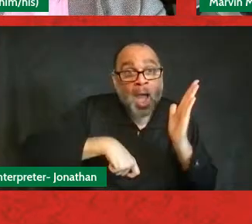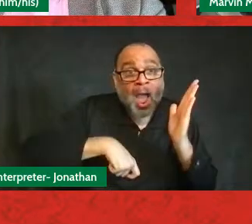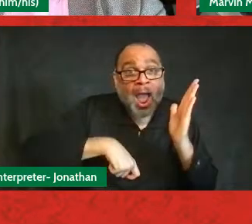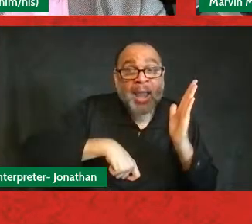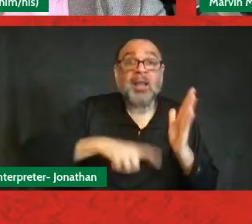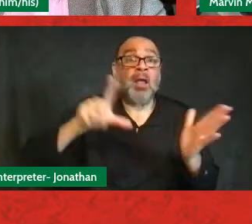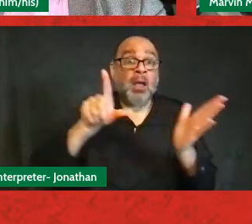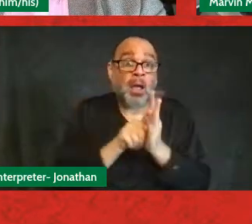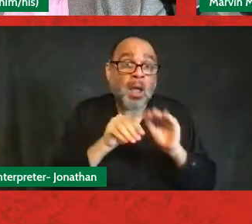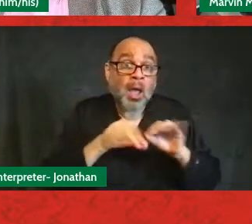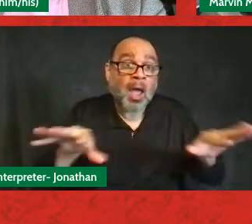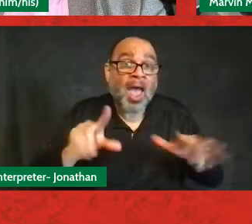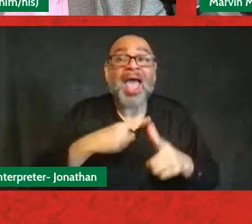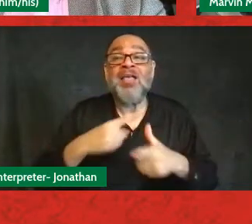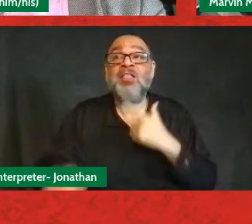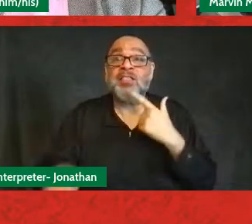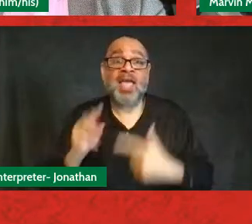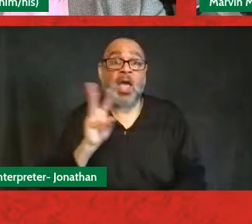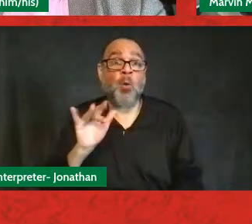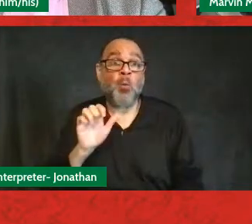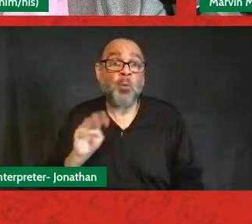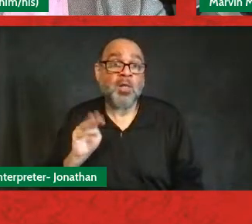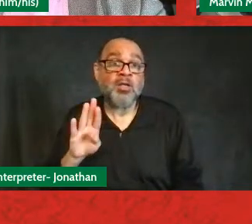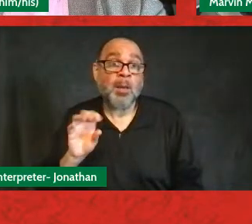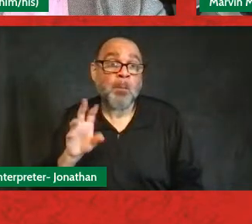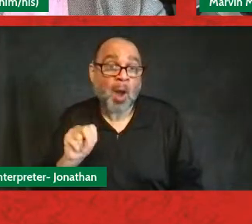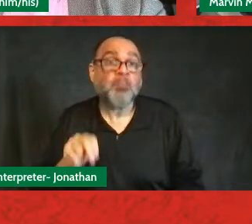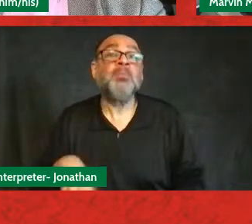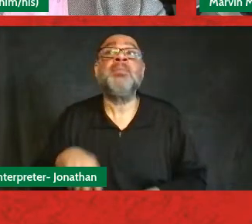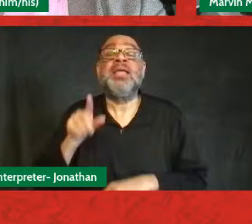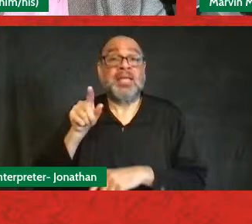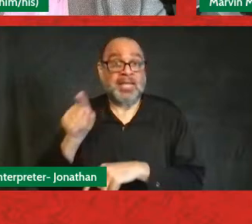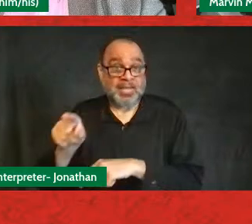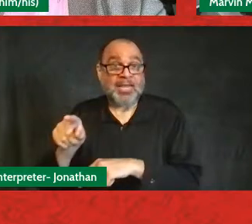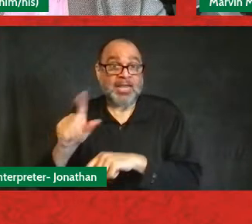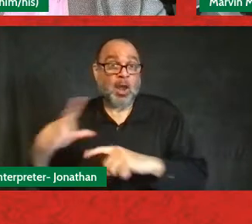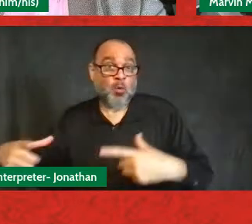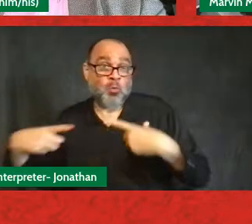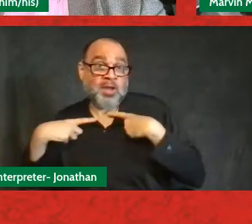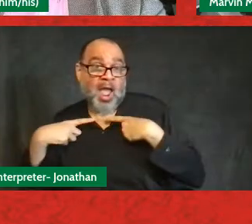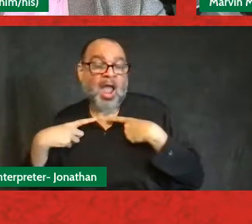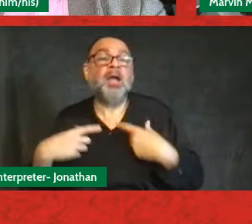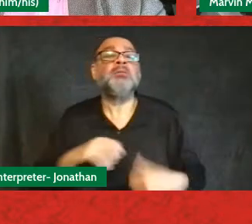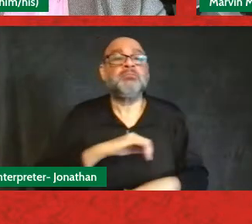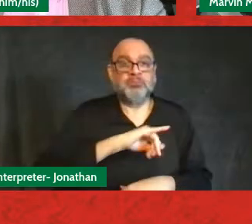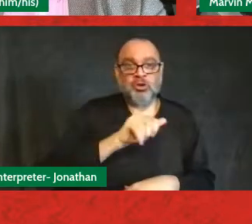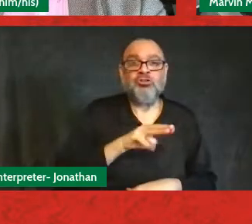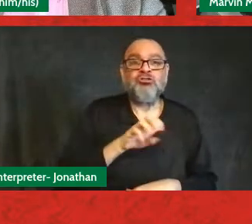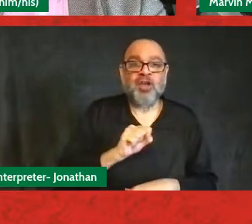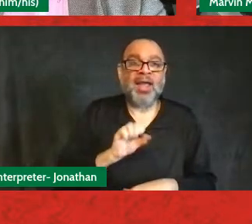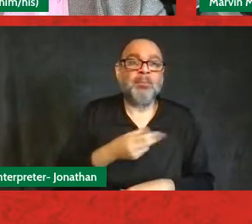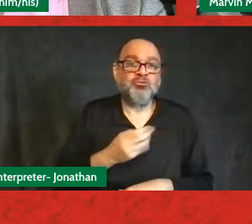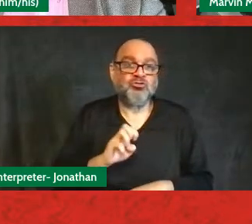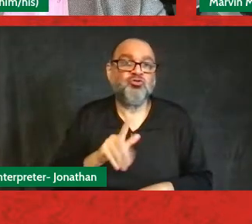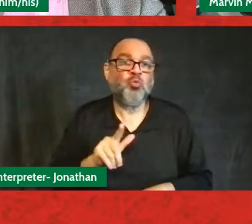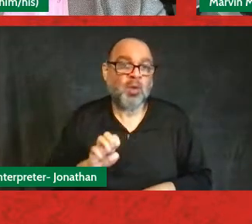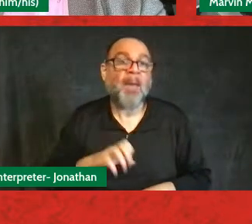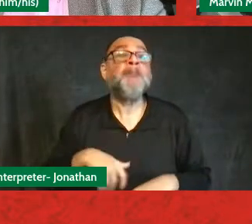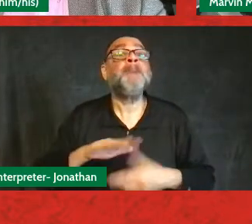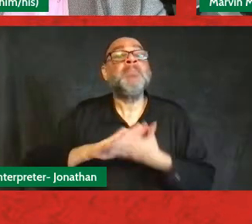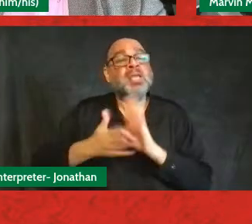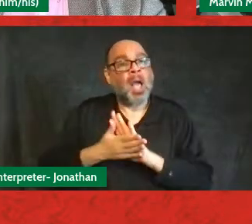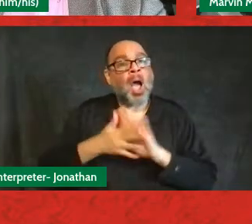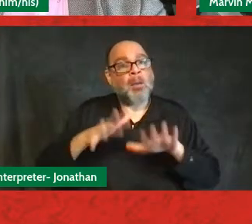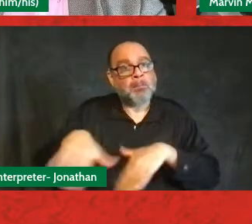retires from the theater at Mercer Street? James Hewlett becomes the manager of the theater. And he starts to do this